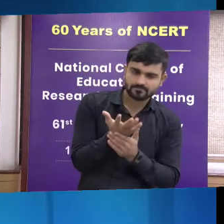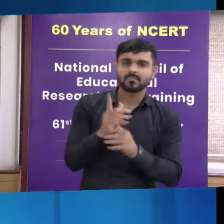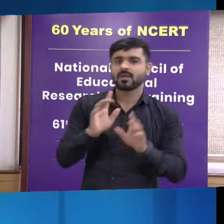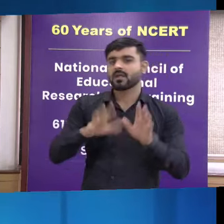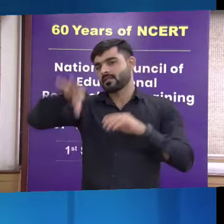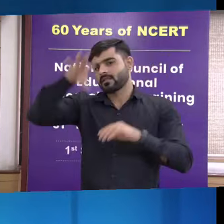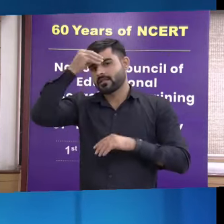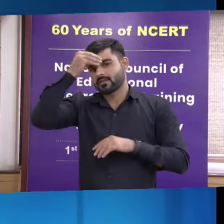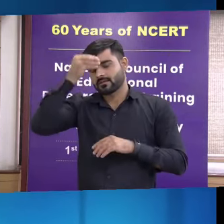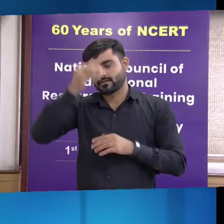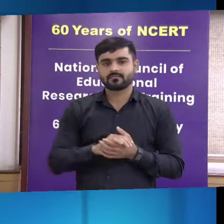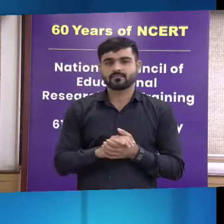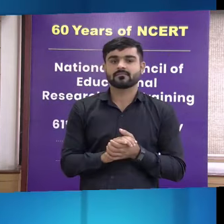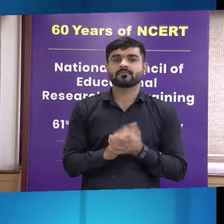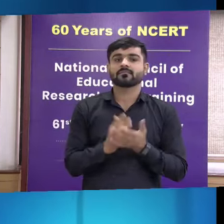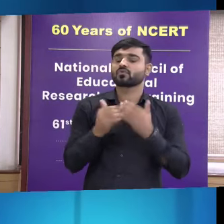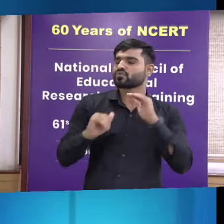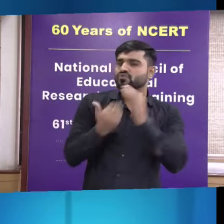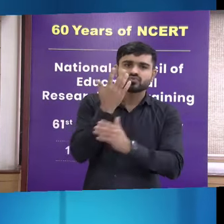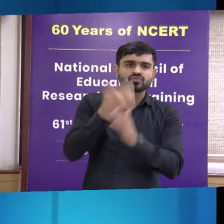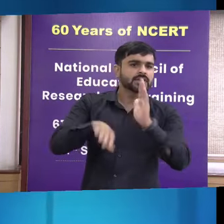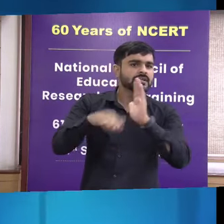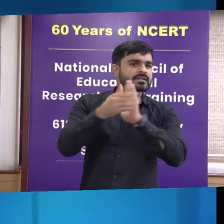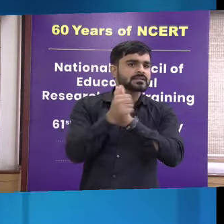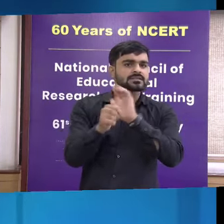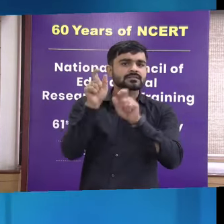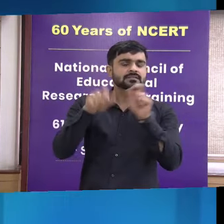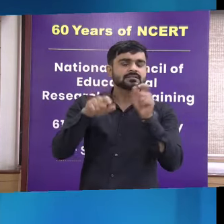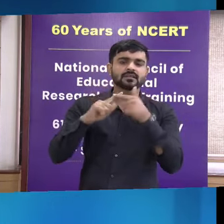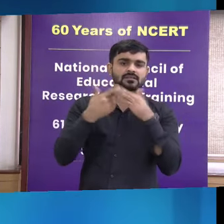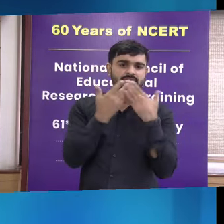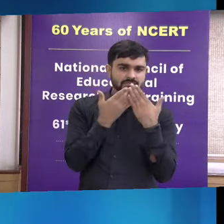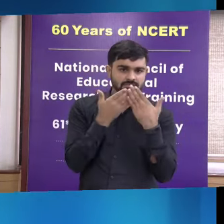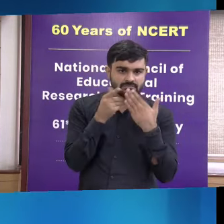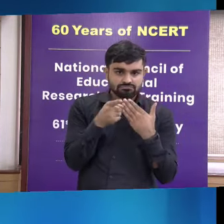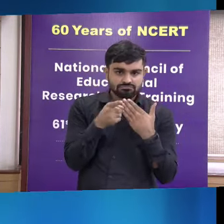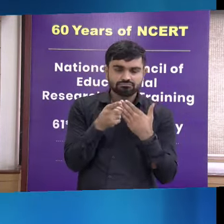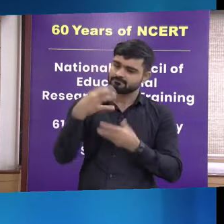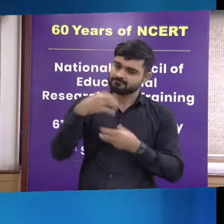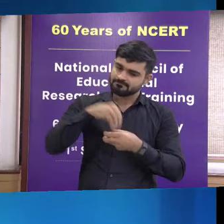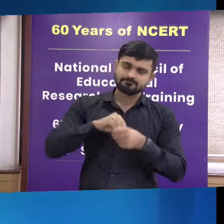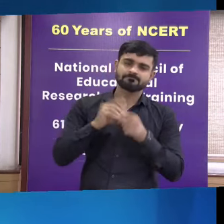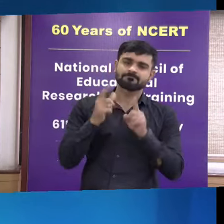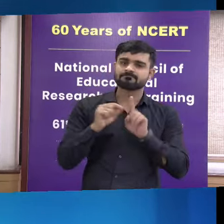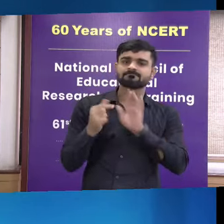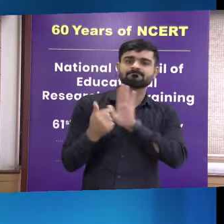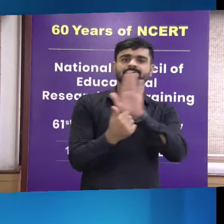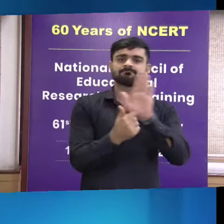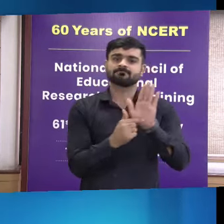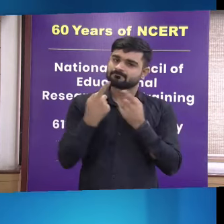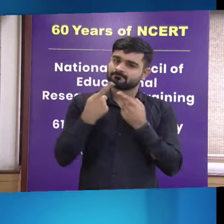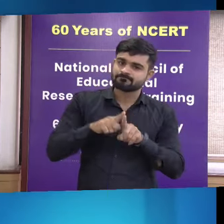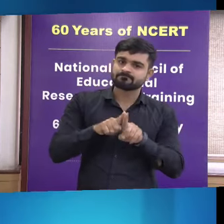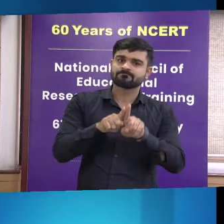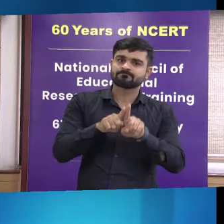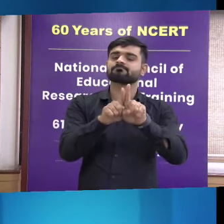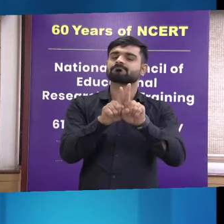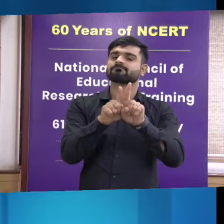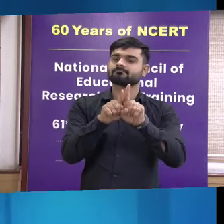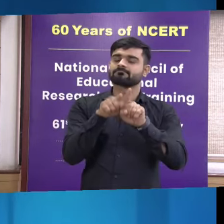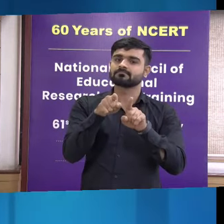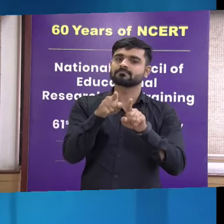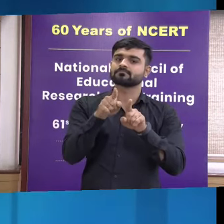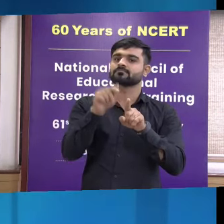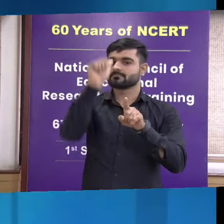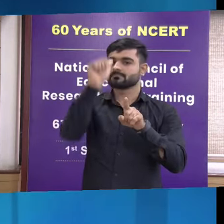learning. The emphasis on skill-based school education will be a great step towards making